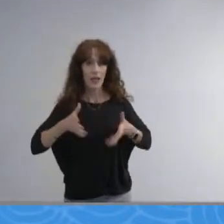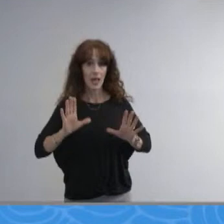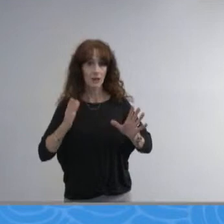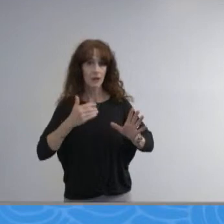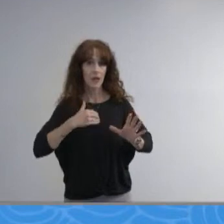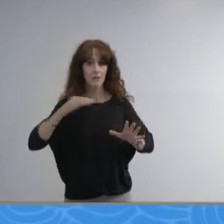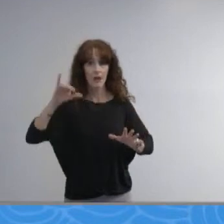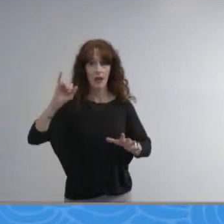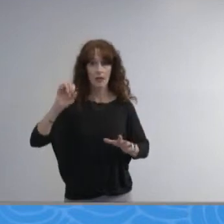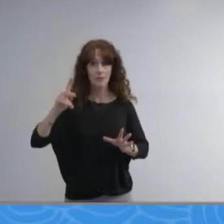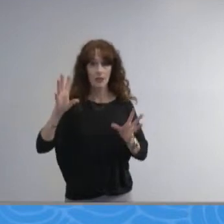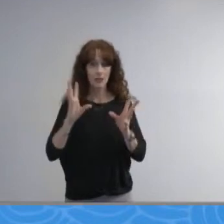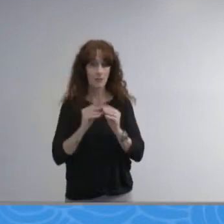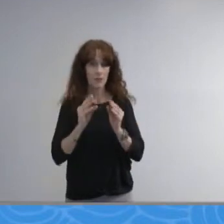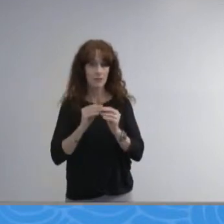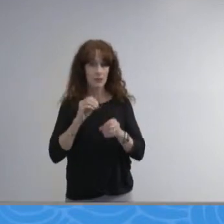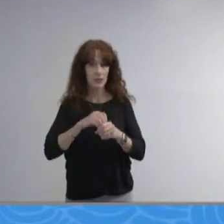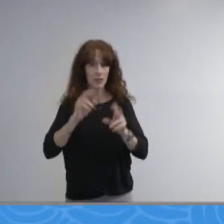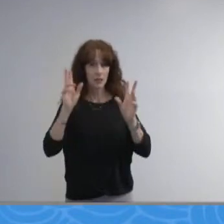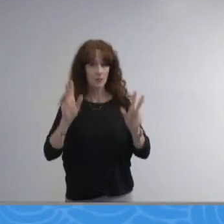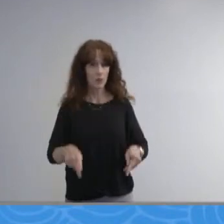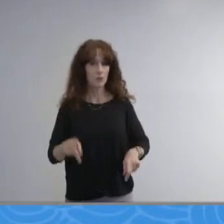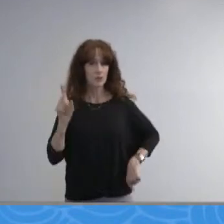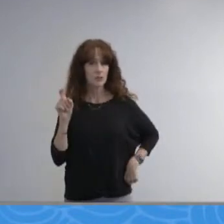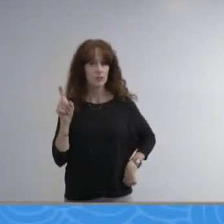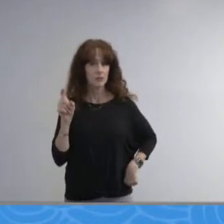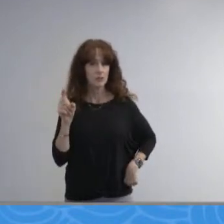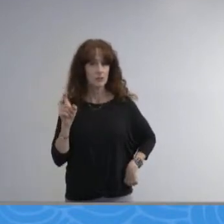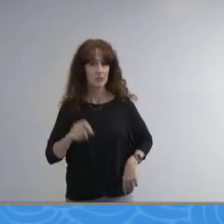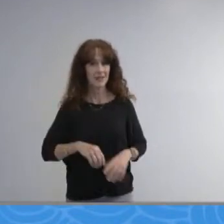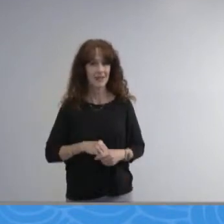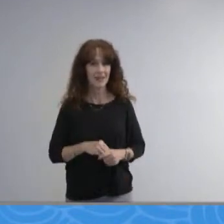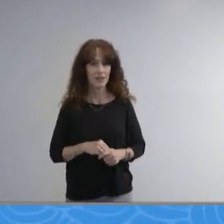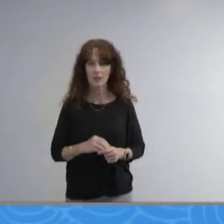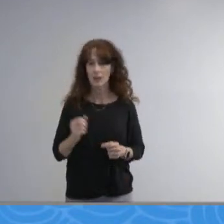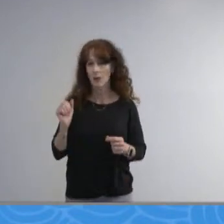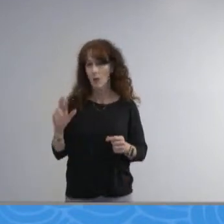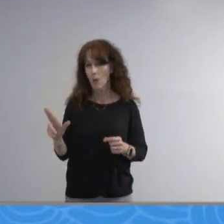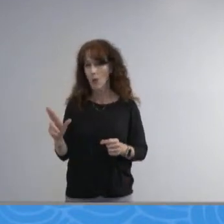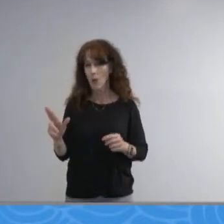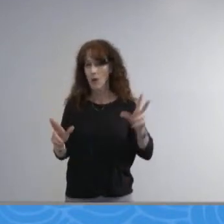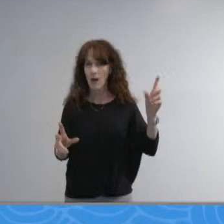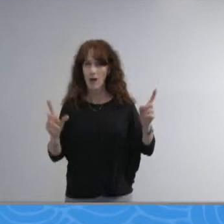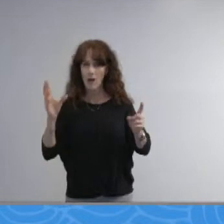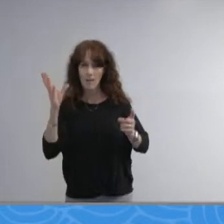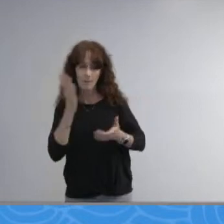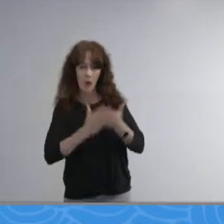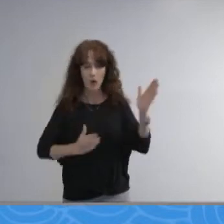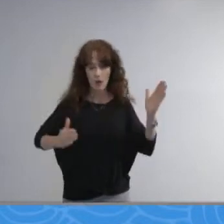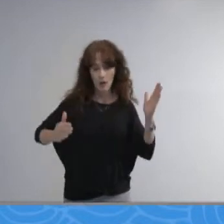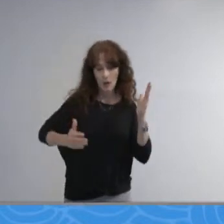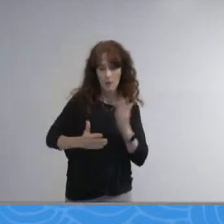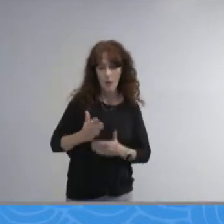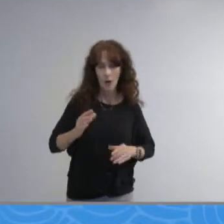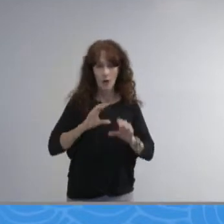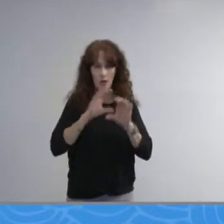our IEP meetings in person? Or like maybe part in person and part